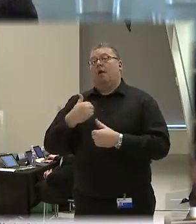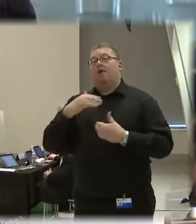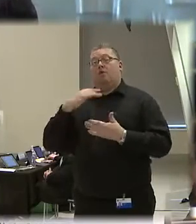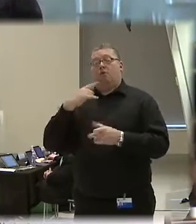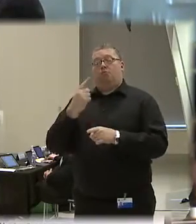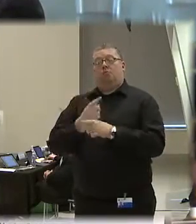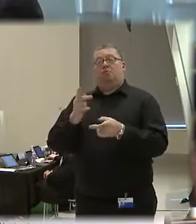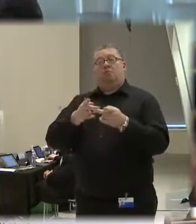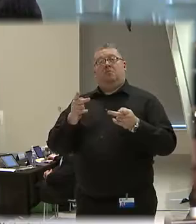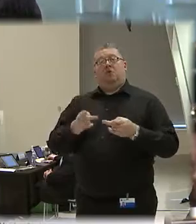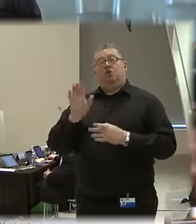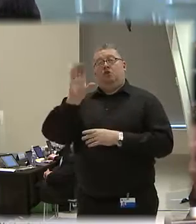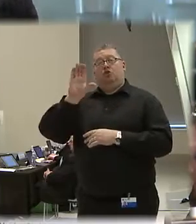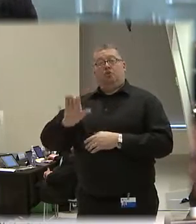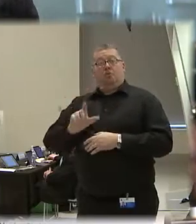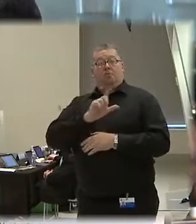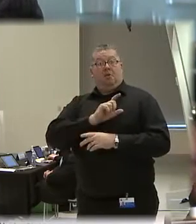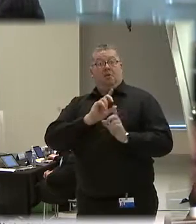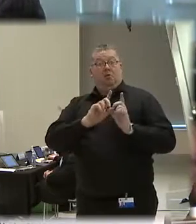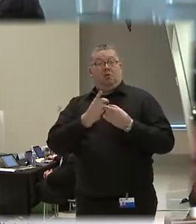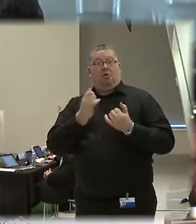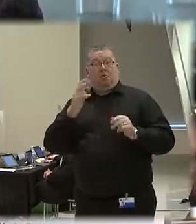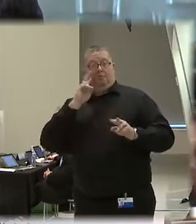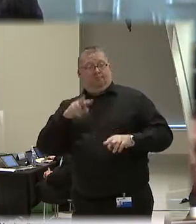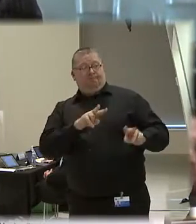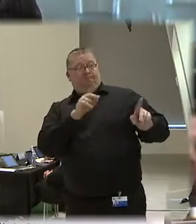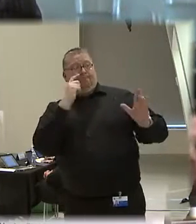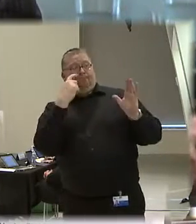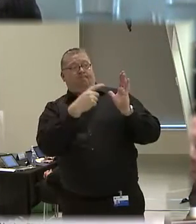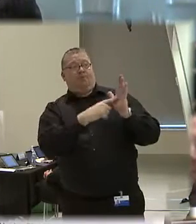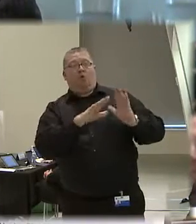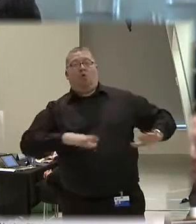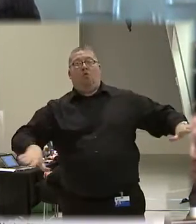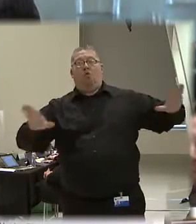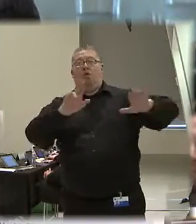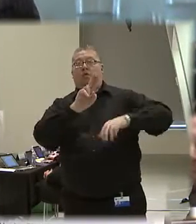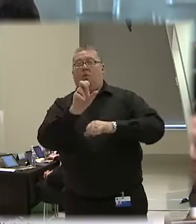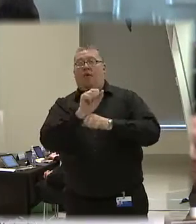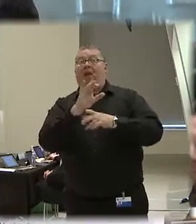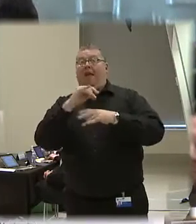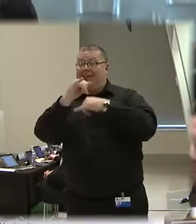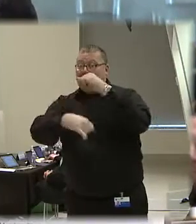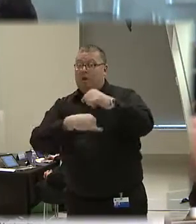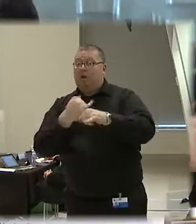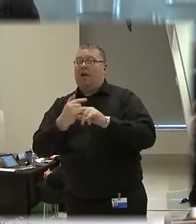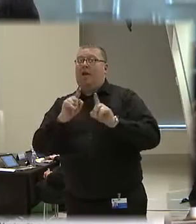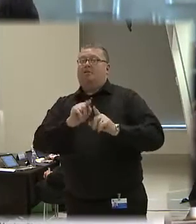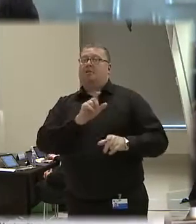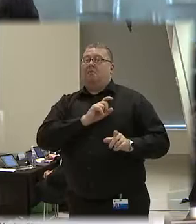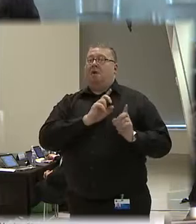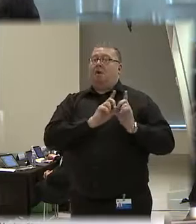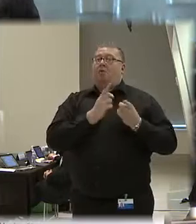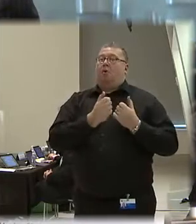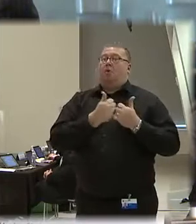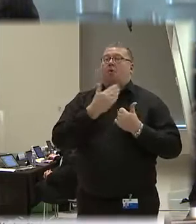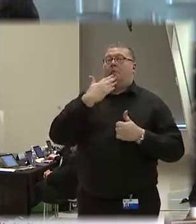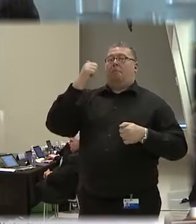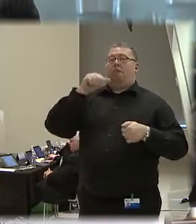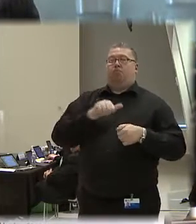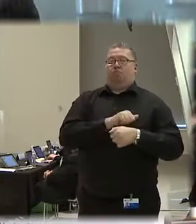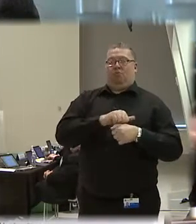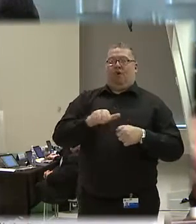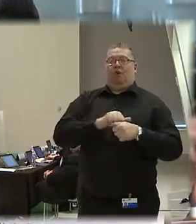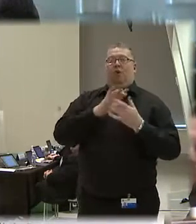position where the Chicago Police Department is being recognized nationally and internationally as a police department for best